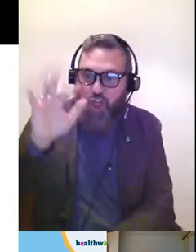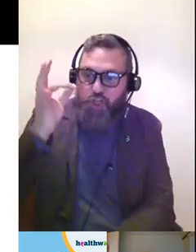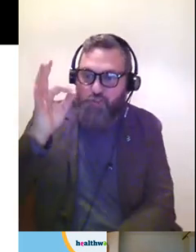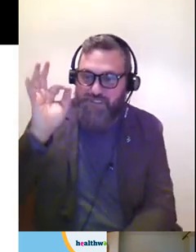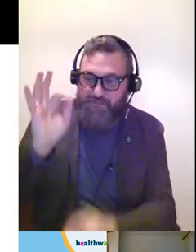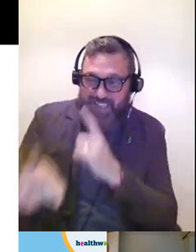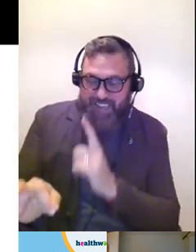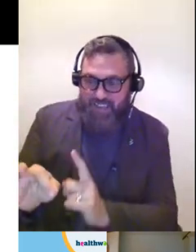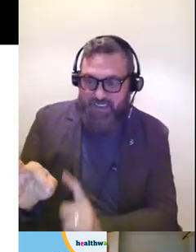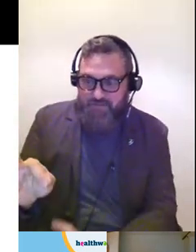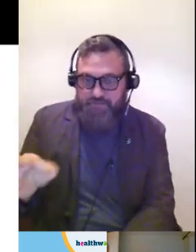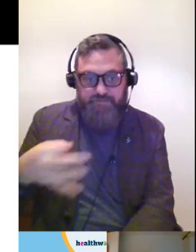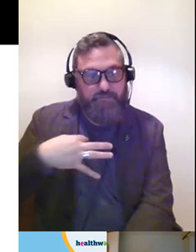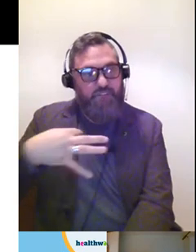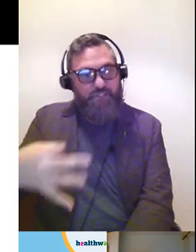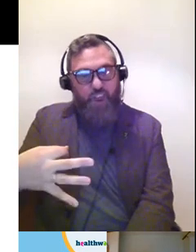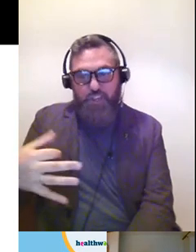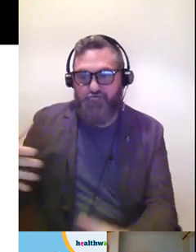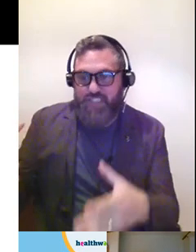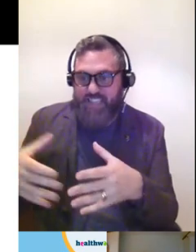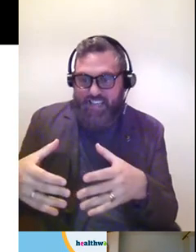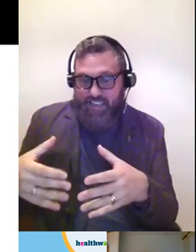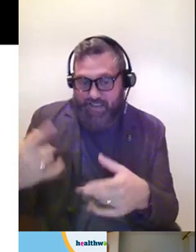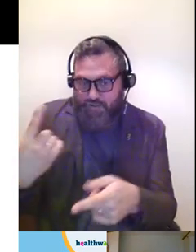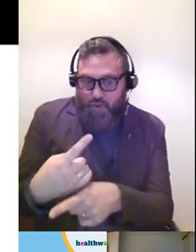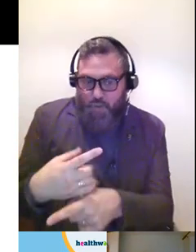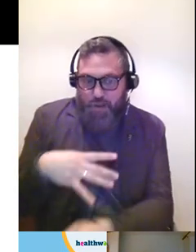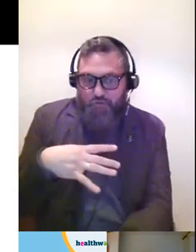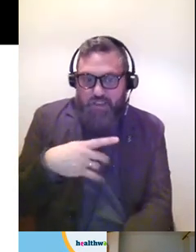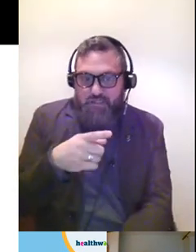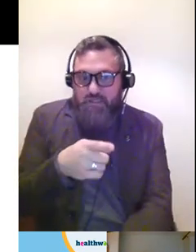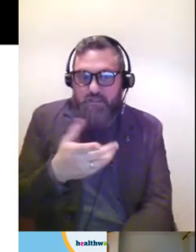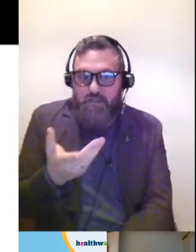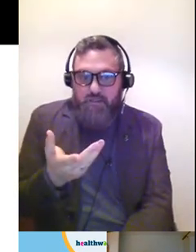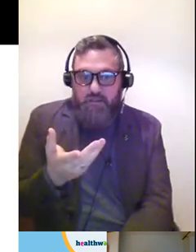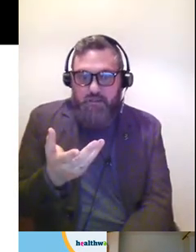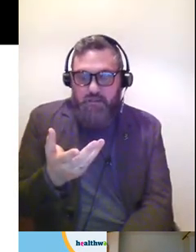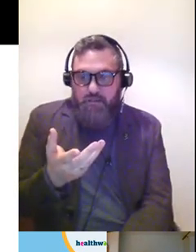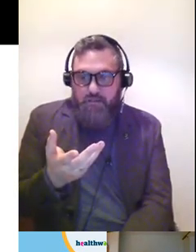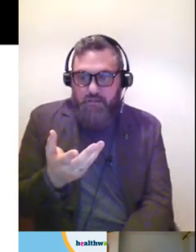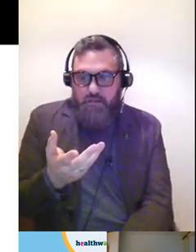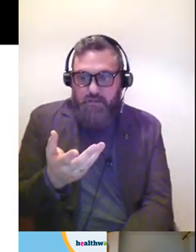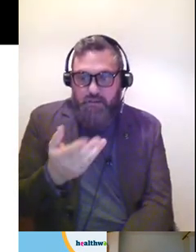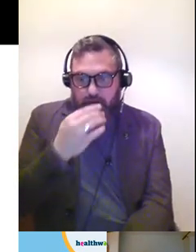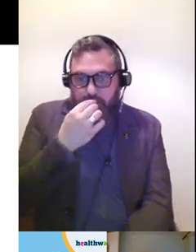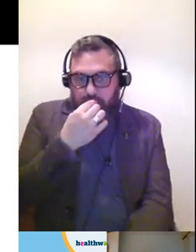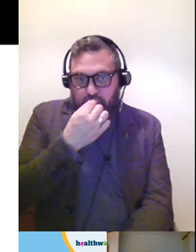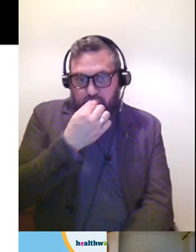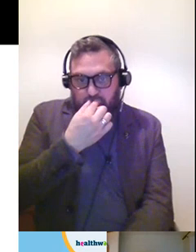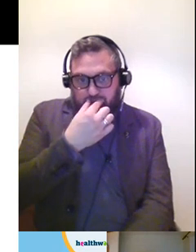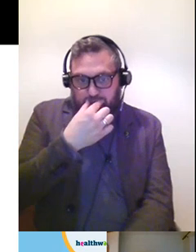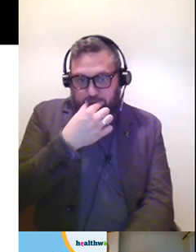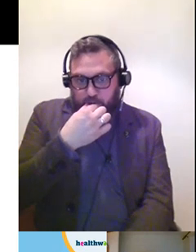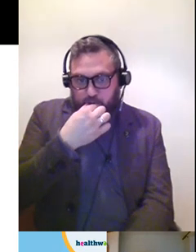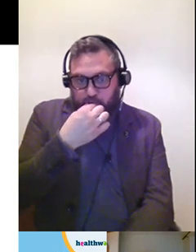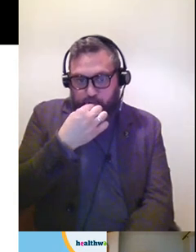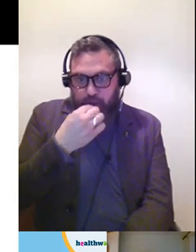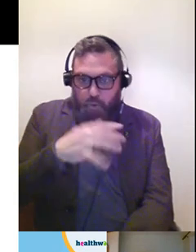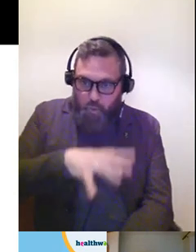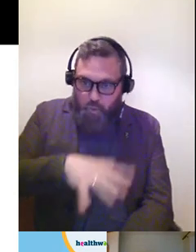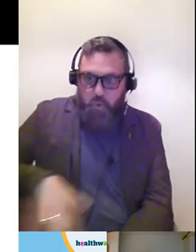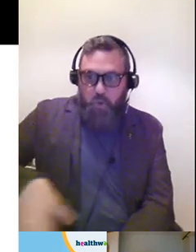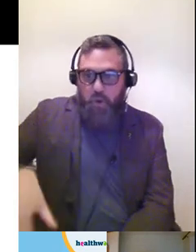particularly, voluntary sector as we've said already. So it's absolutely, we all are going to need to play a part